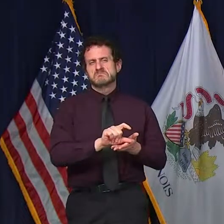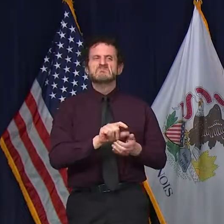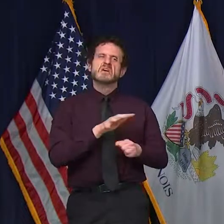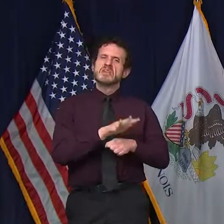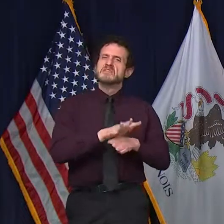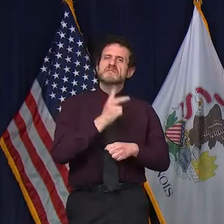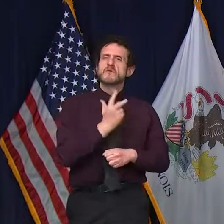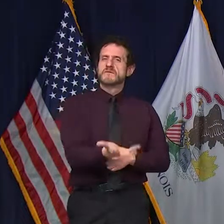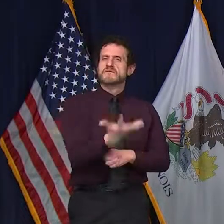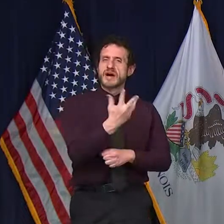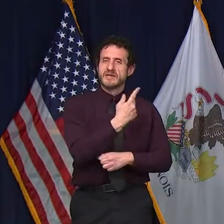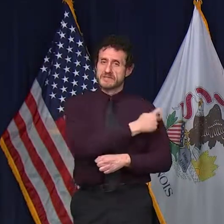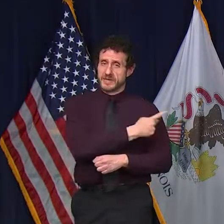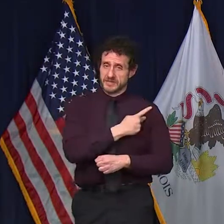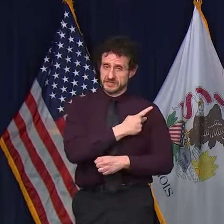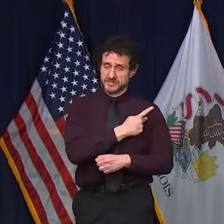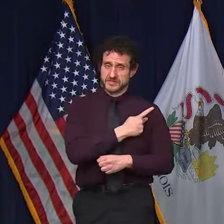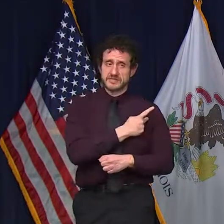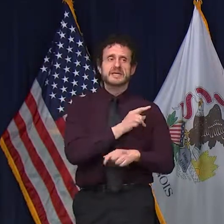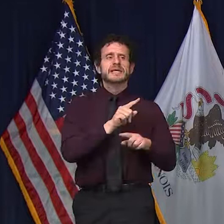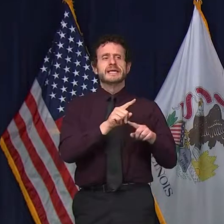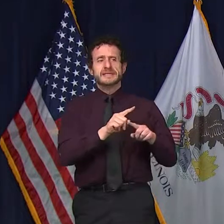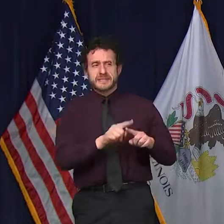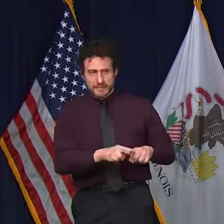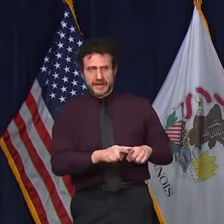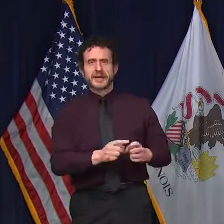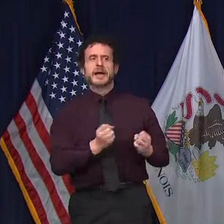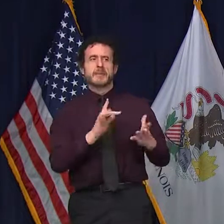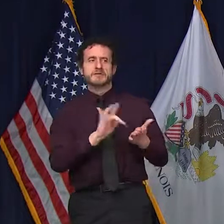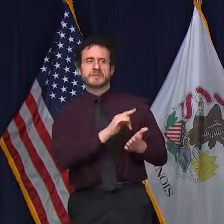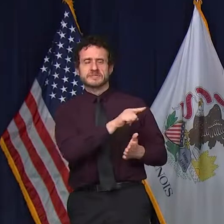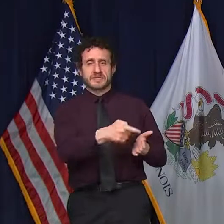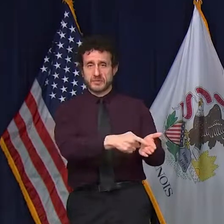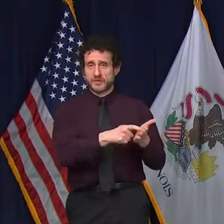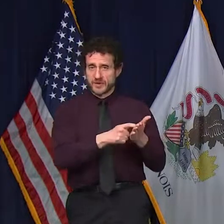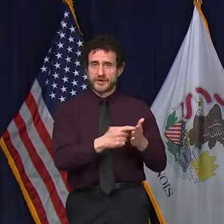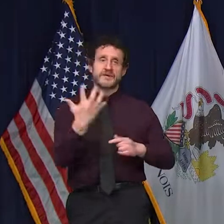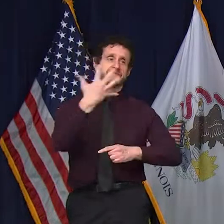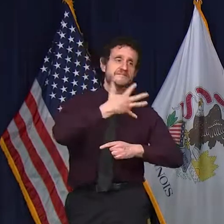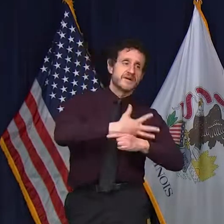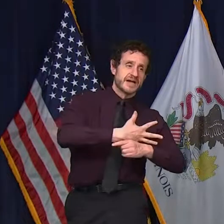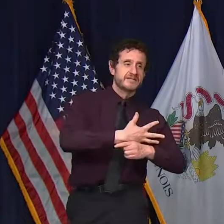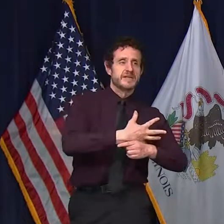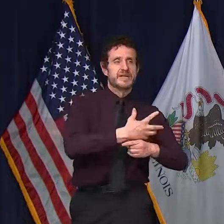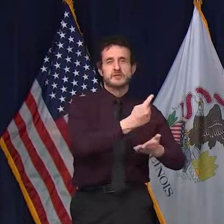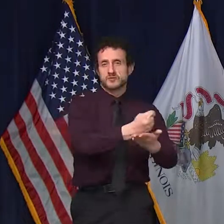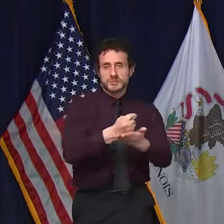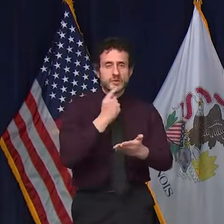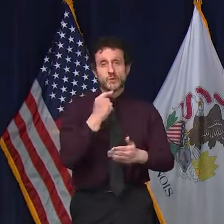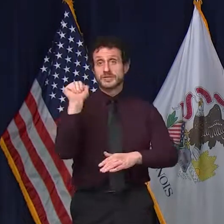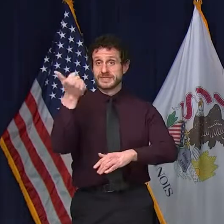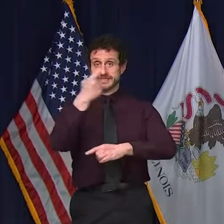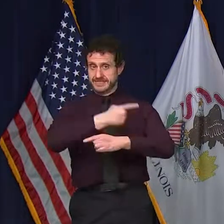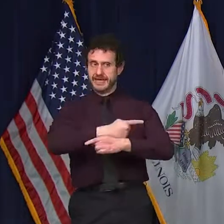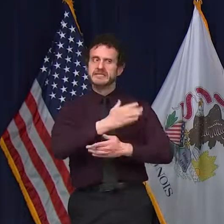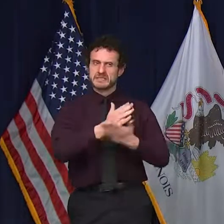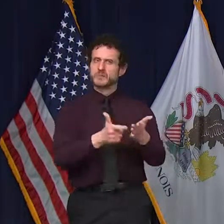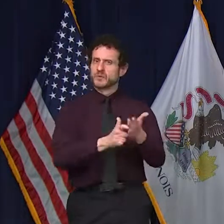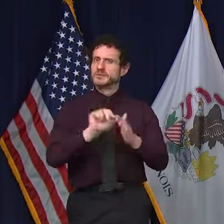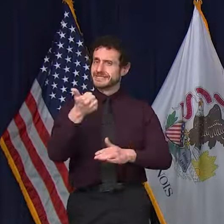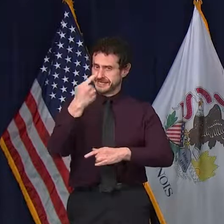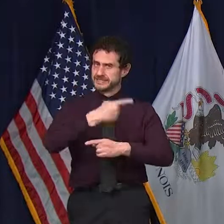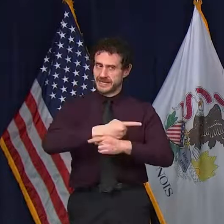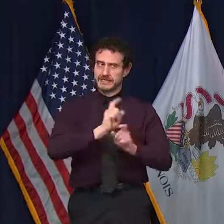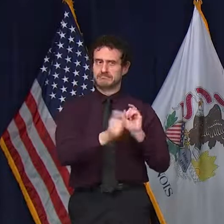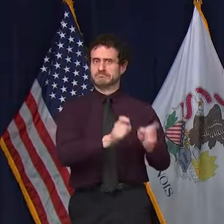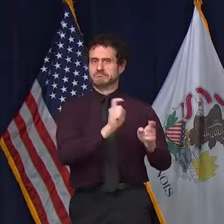patients, depending on the course of treatment that's utilized, whether it's a 5-day treatment or a 10-day treatment. And I